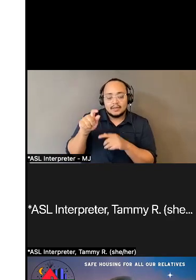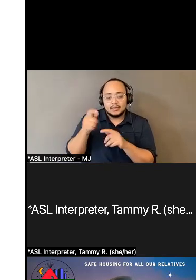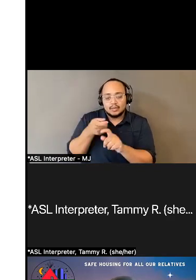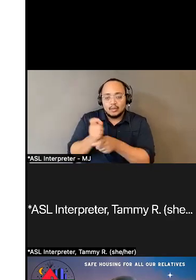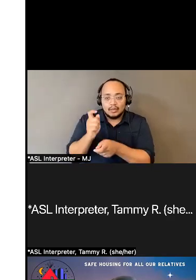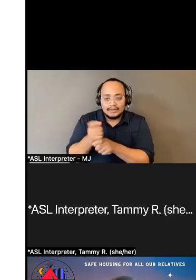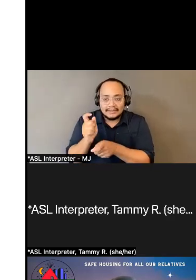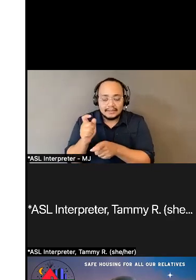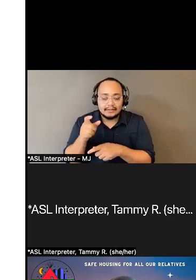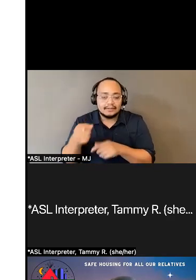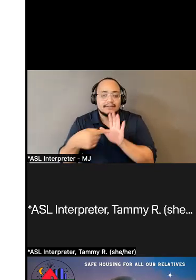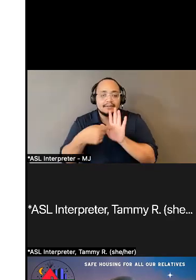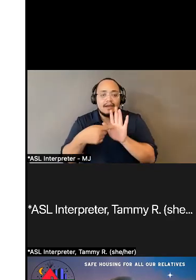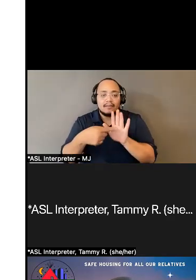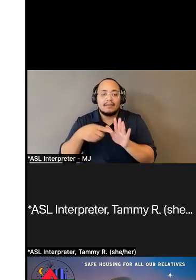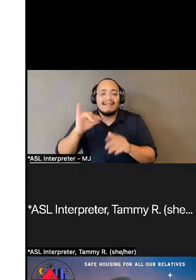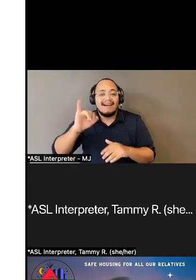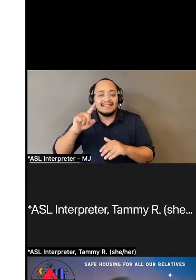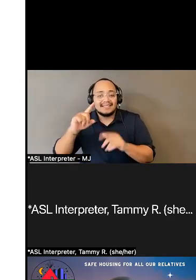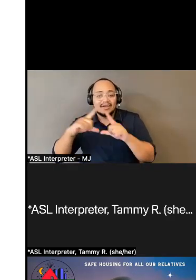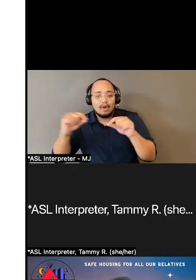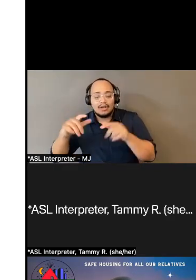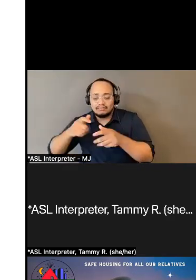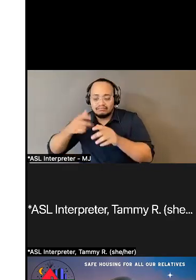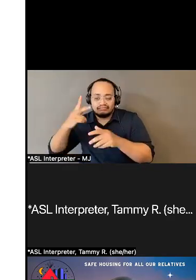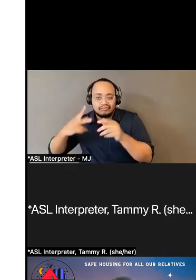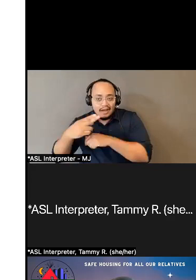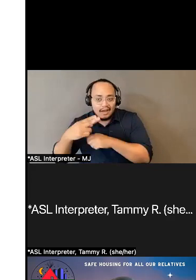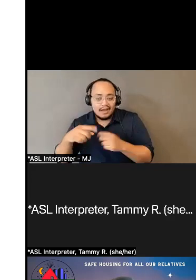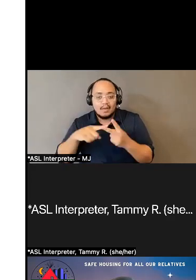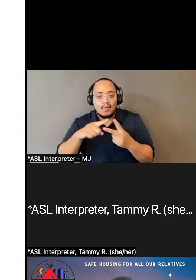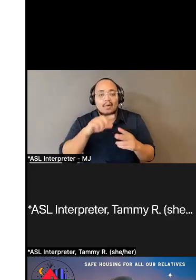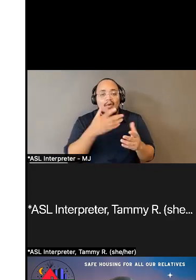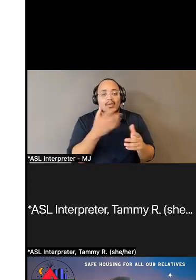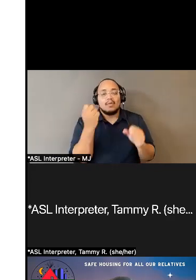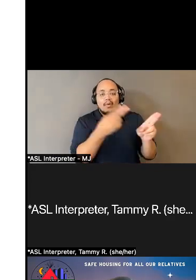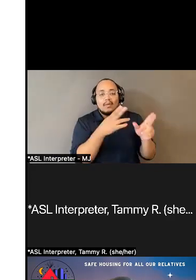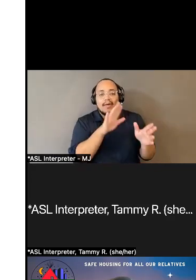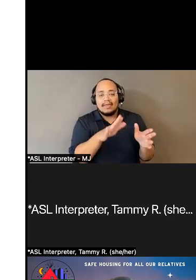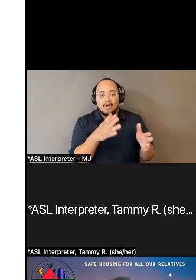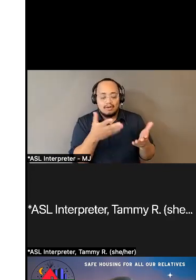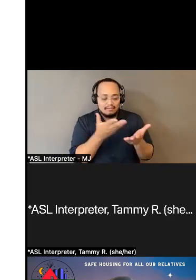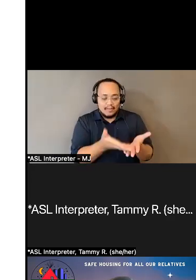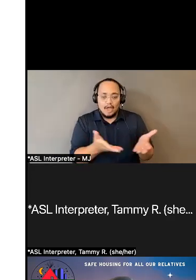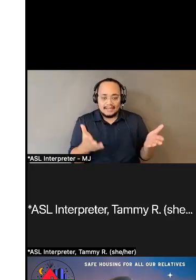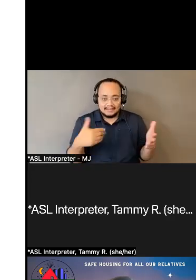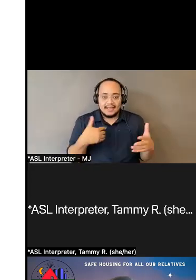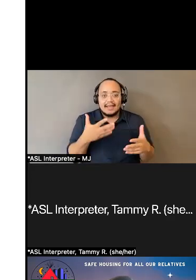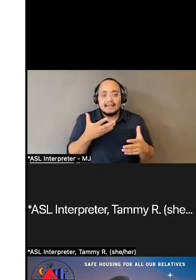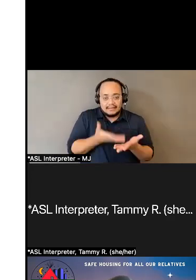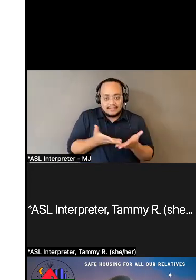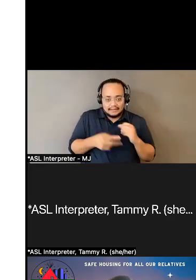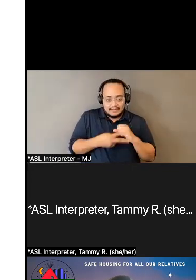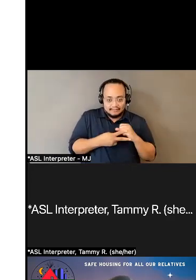cards, throwing away belongings and possessions unnecessarily. One interesting issue that popped out was that there